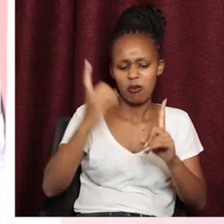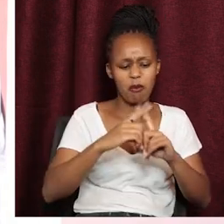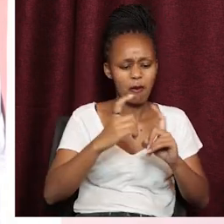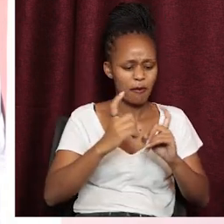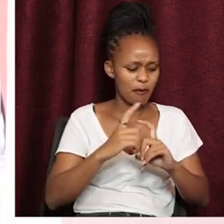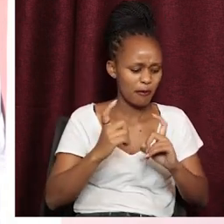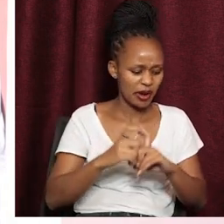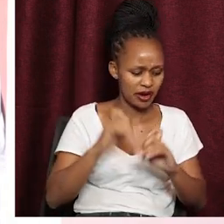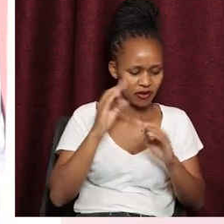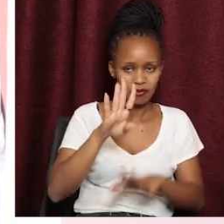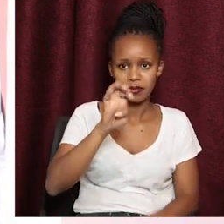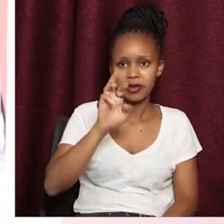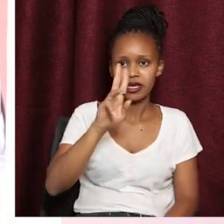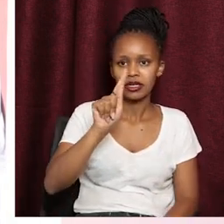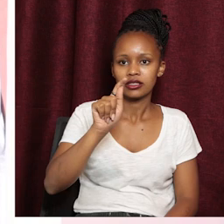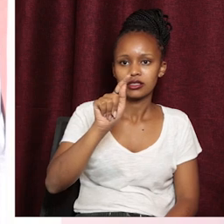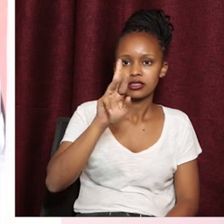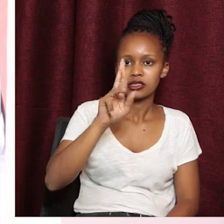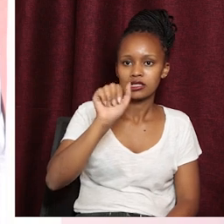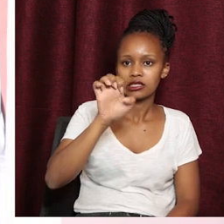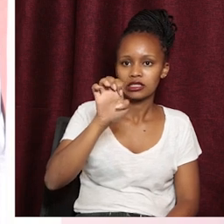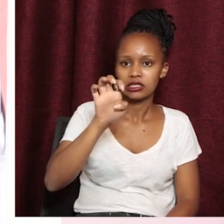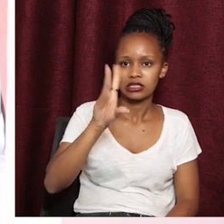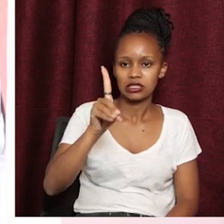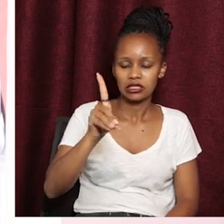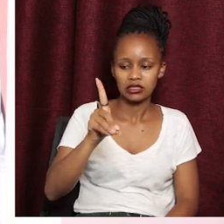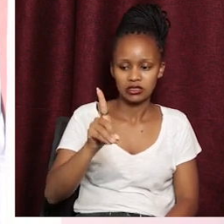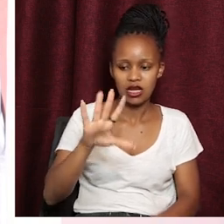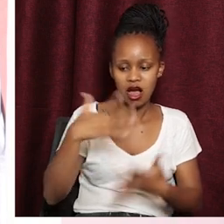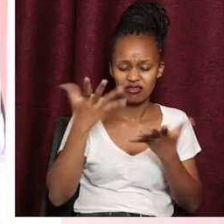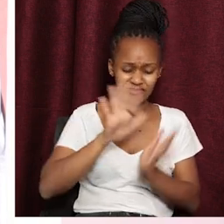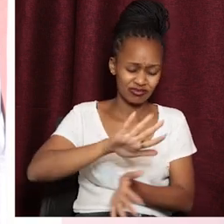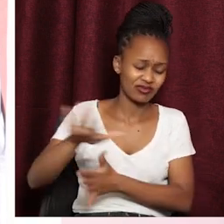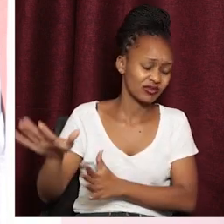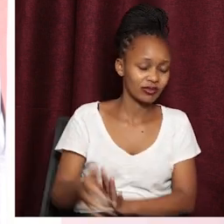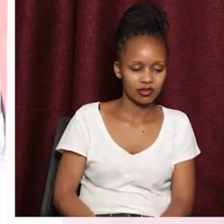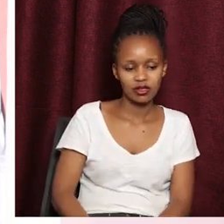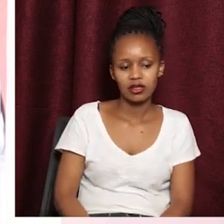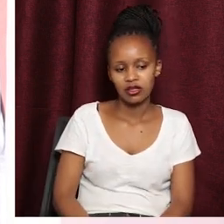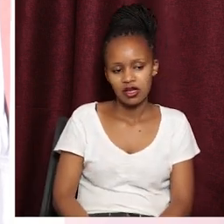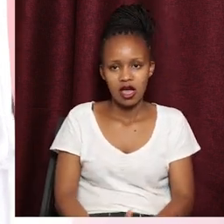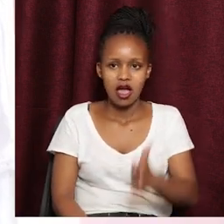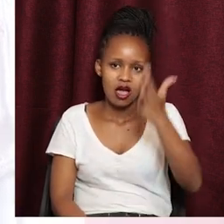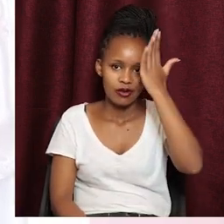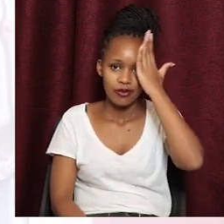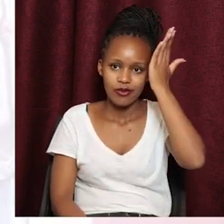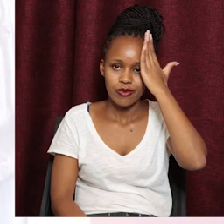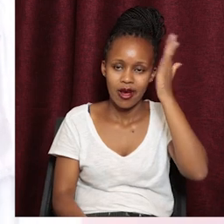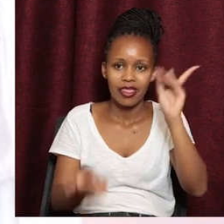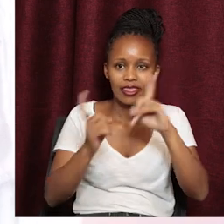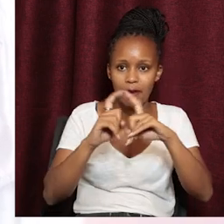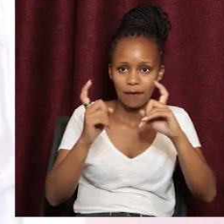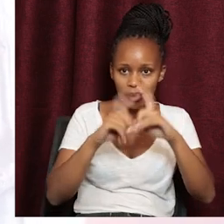pain of betrayal. He knows the pain of rejection. He knows the pain.